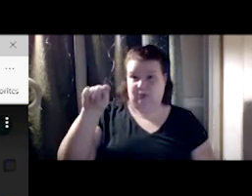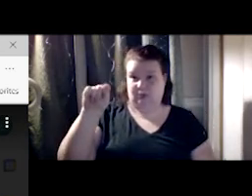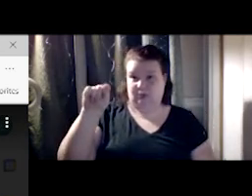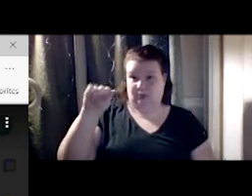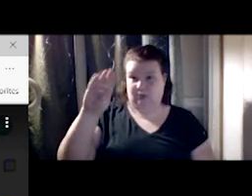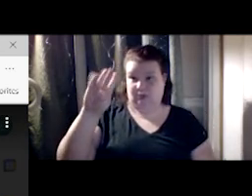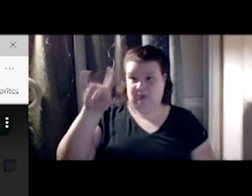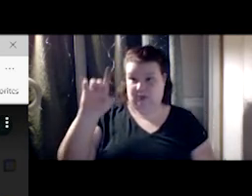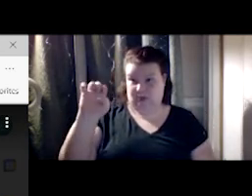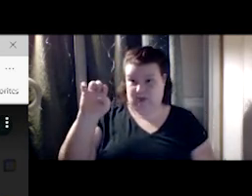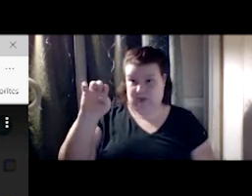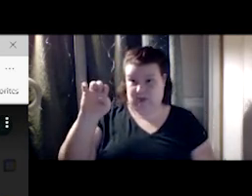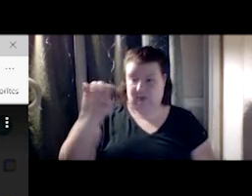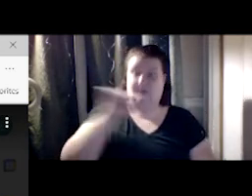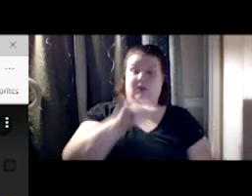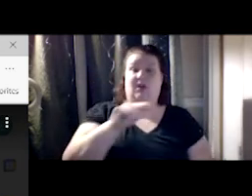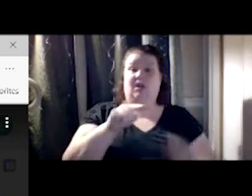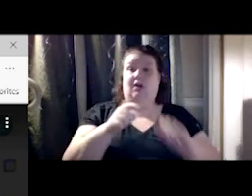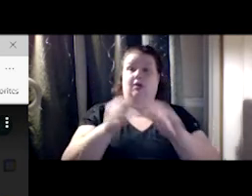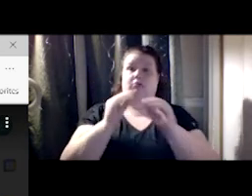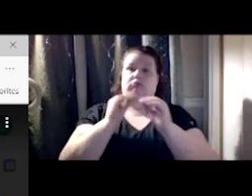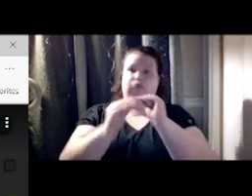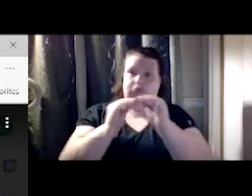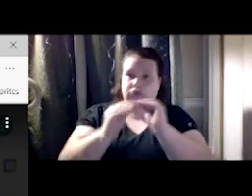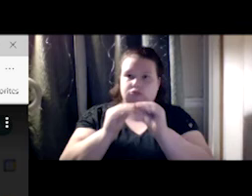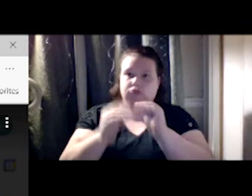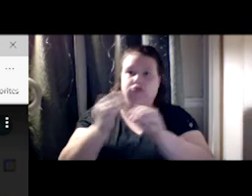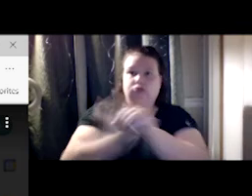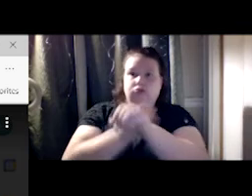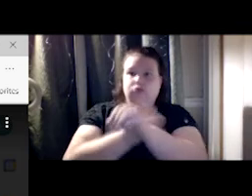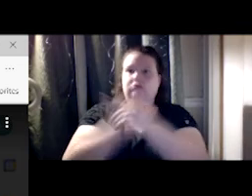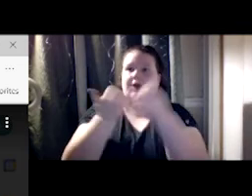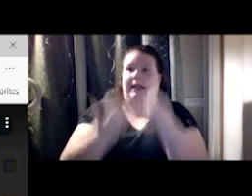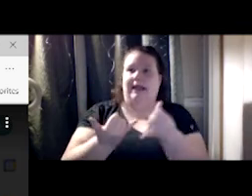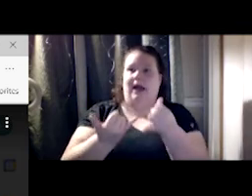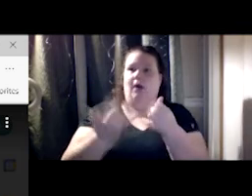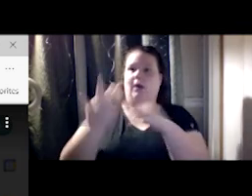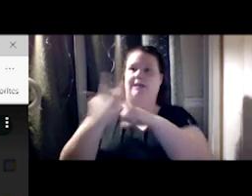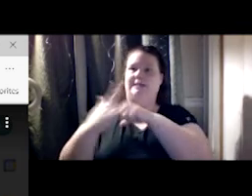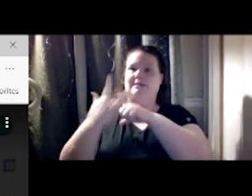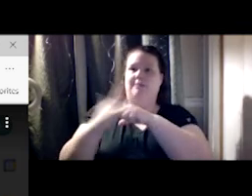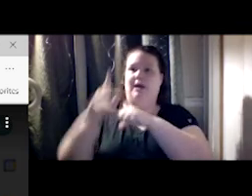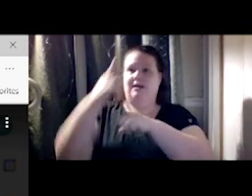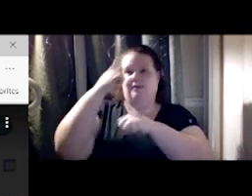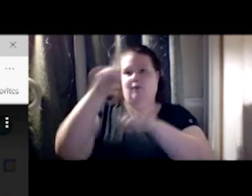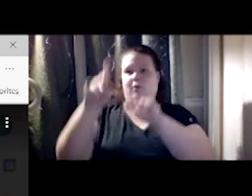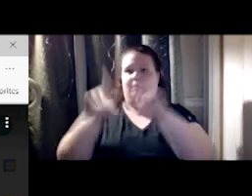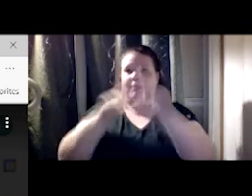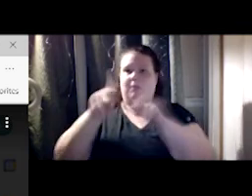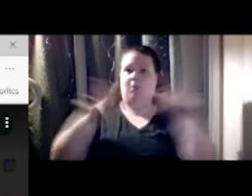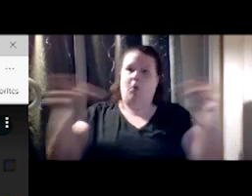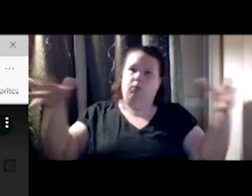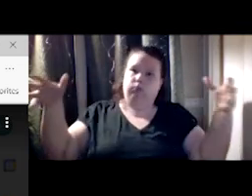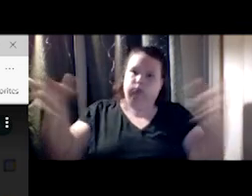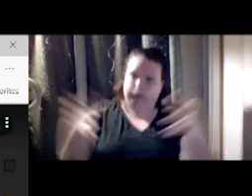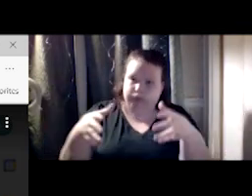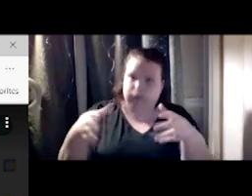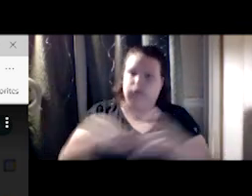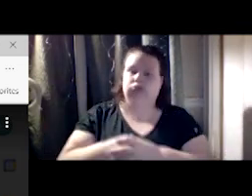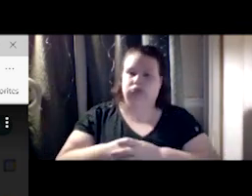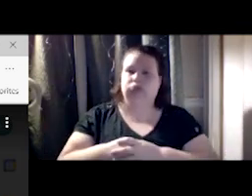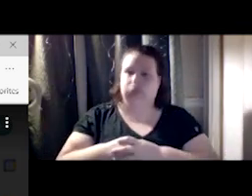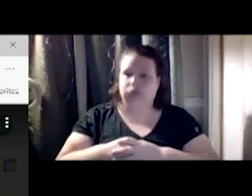that, those type of options of what could be to meet, future demands are